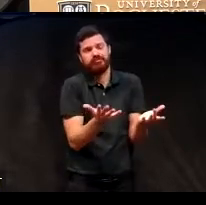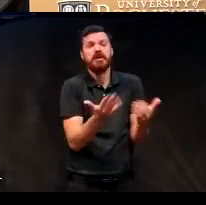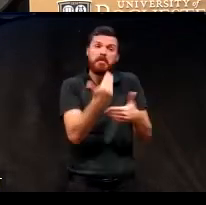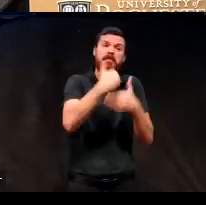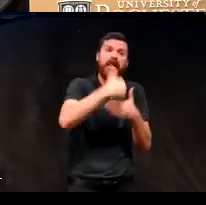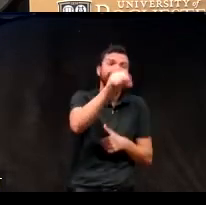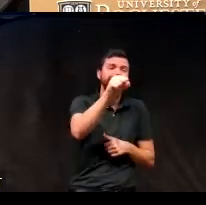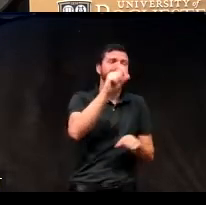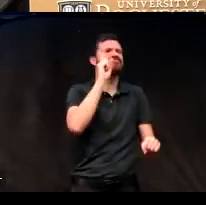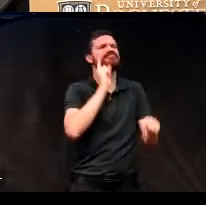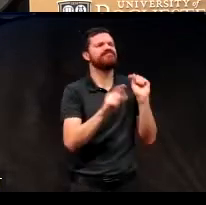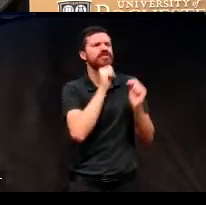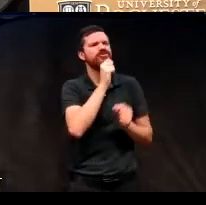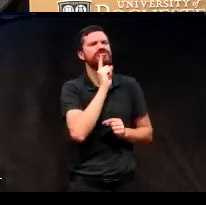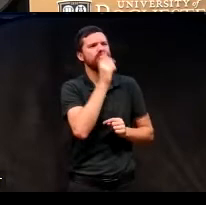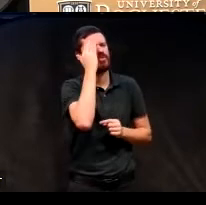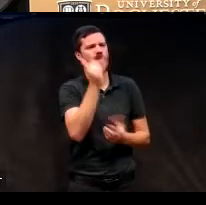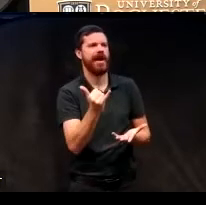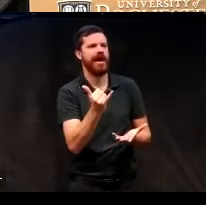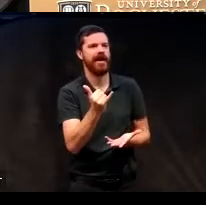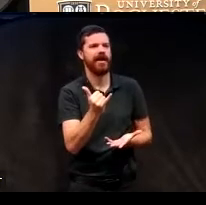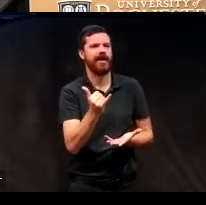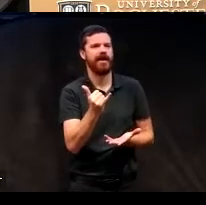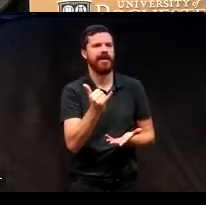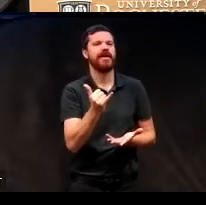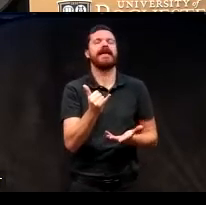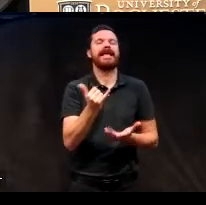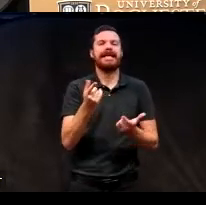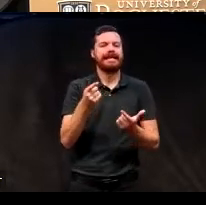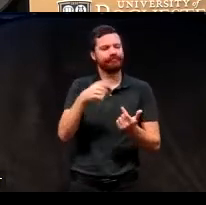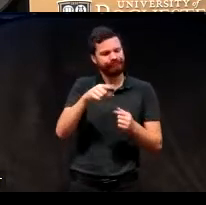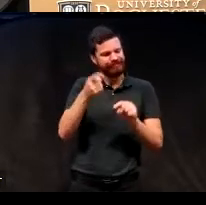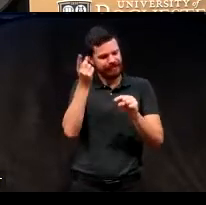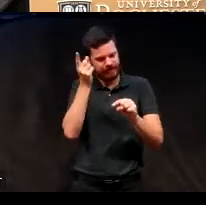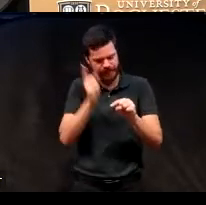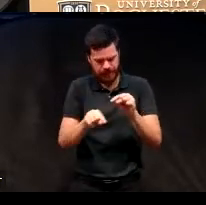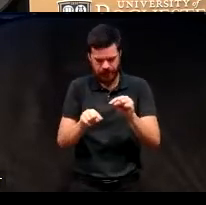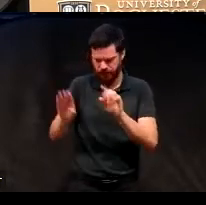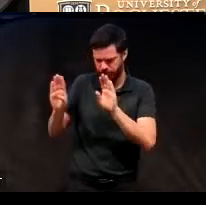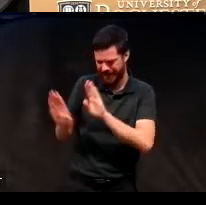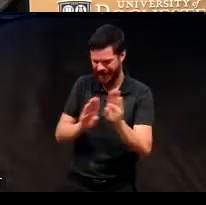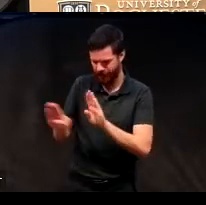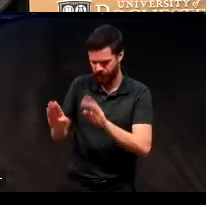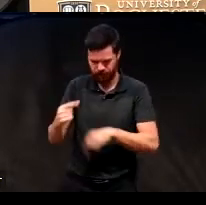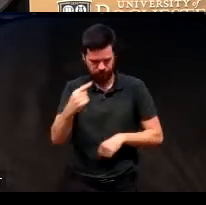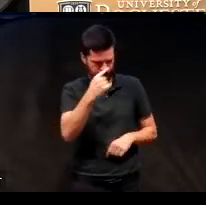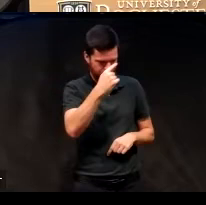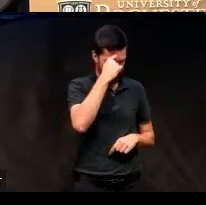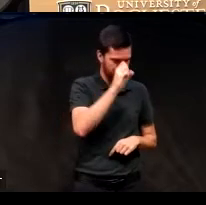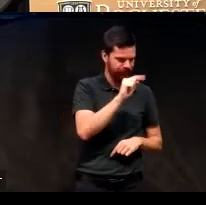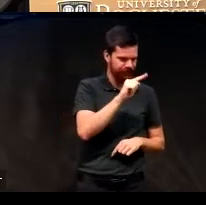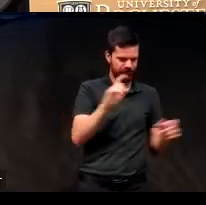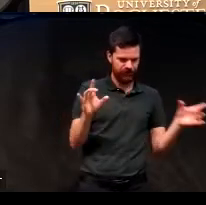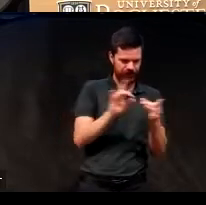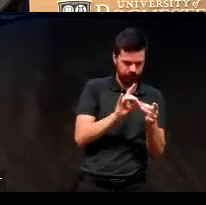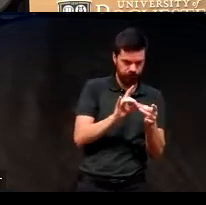bothered me, right? So they're unable to think about how the behavior is linked to the mental state. On